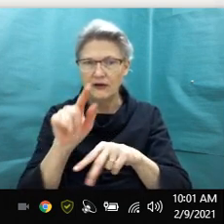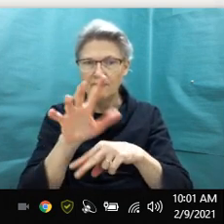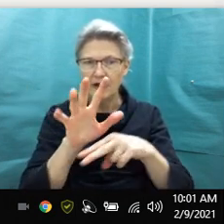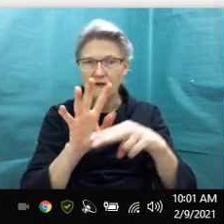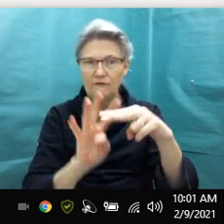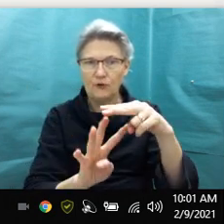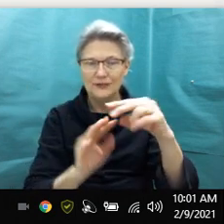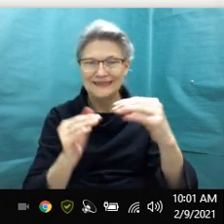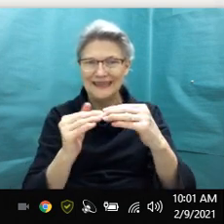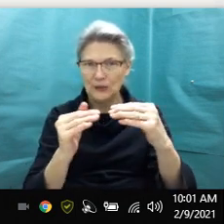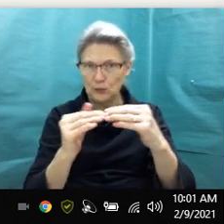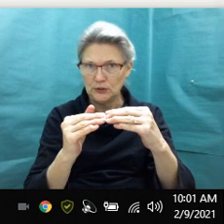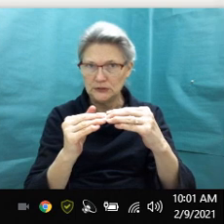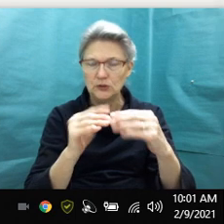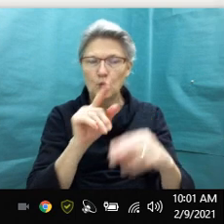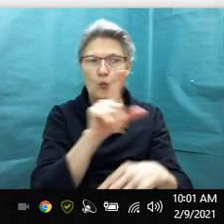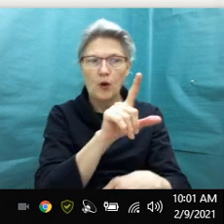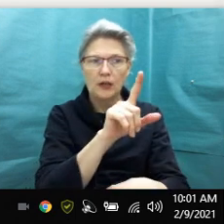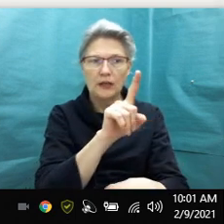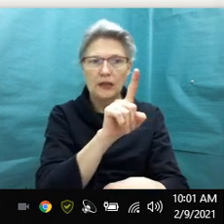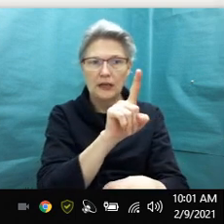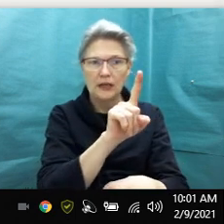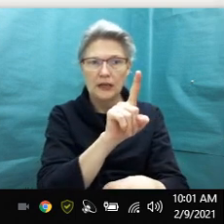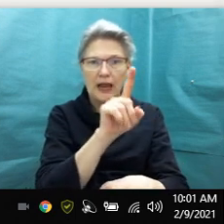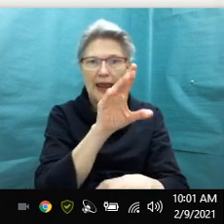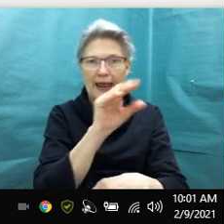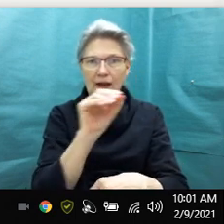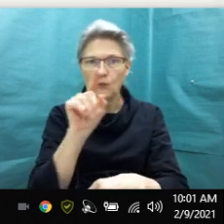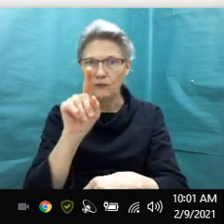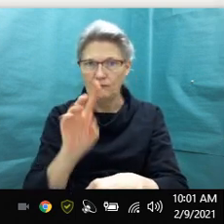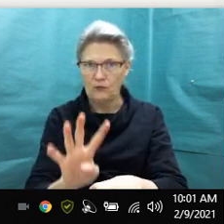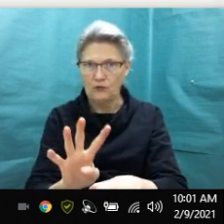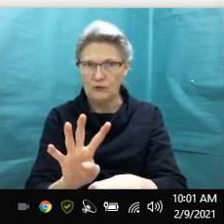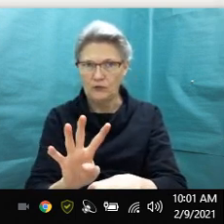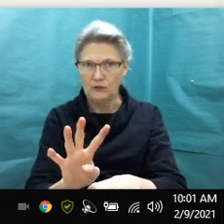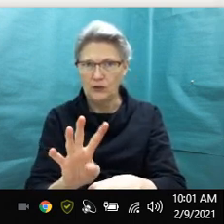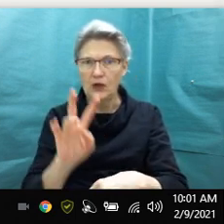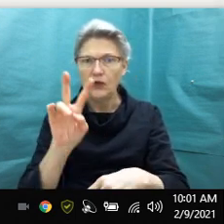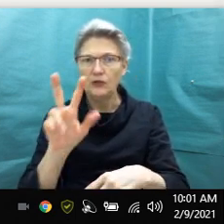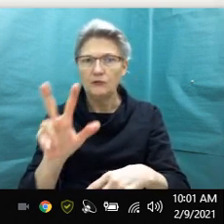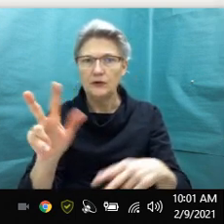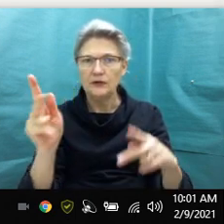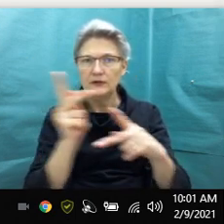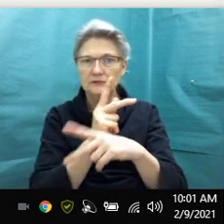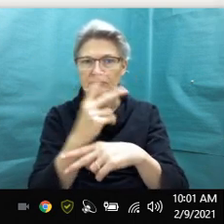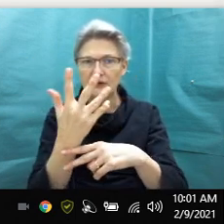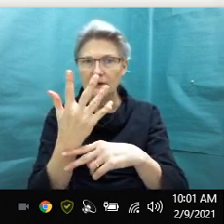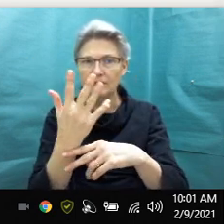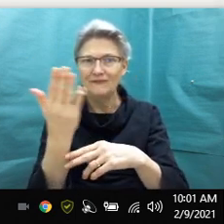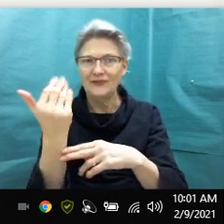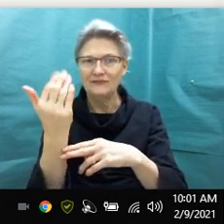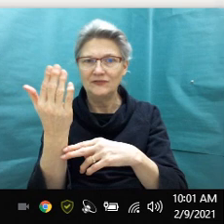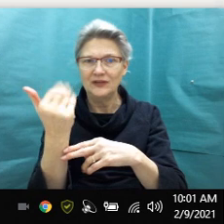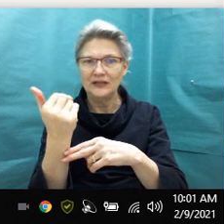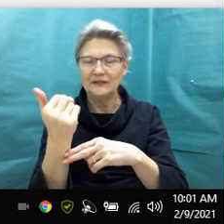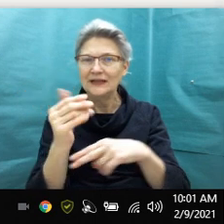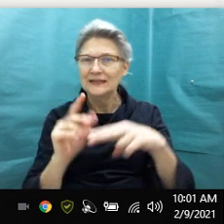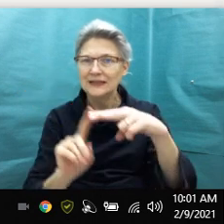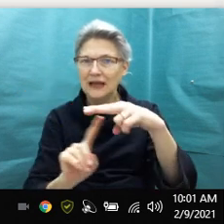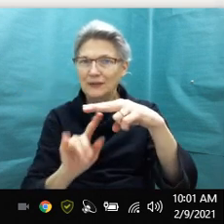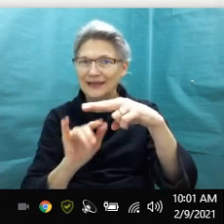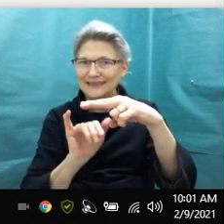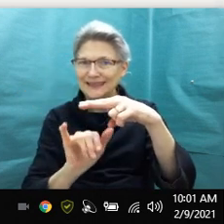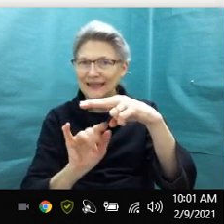1 1/4. We just renamed it as a fraction. So 3 times 5 is 15. I can keep my denominator the